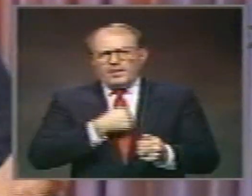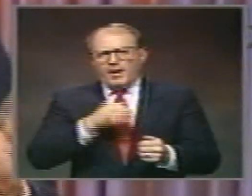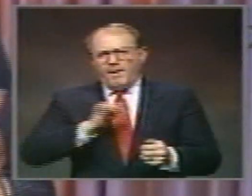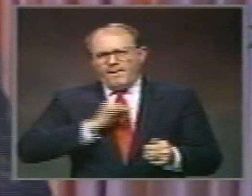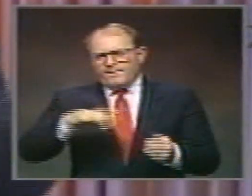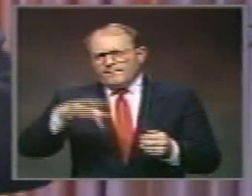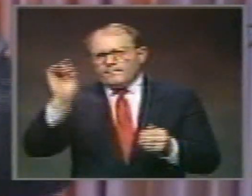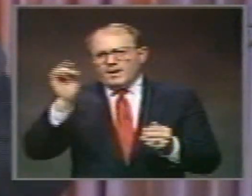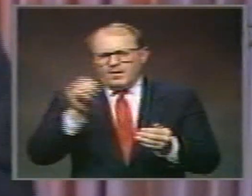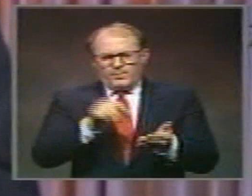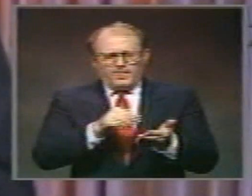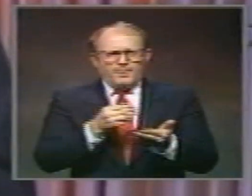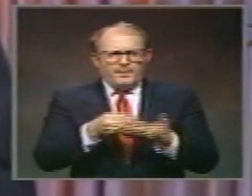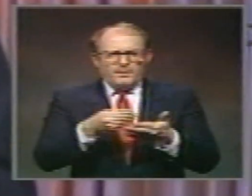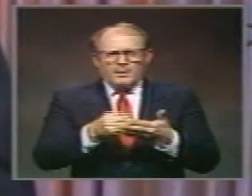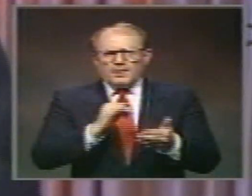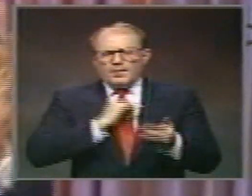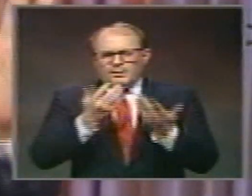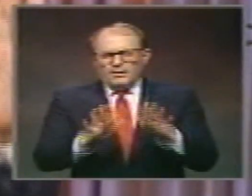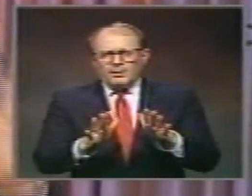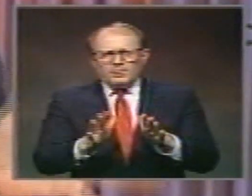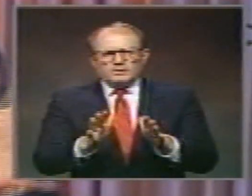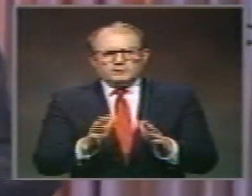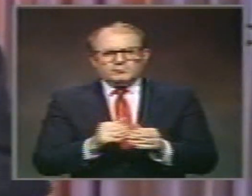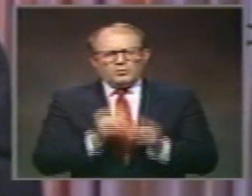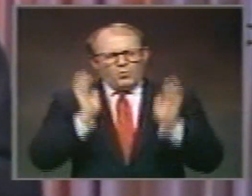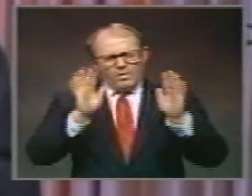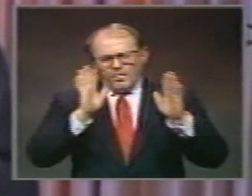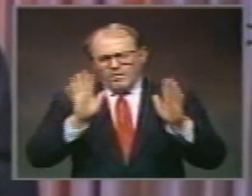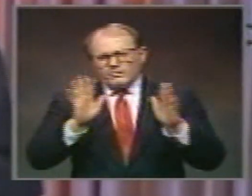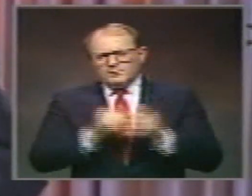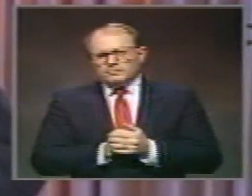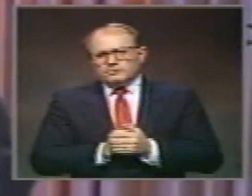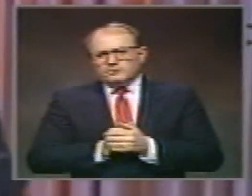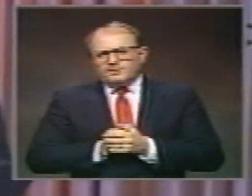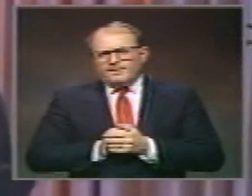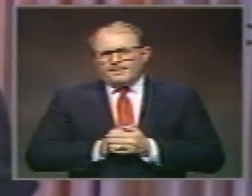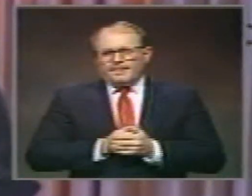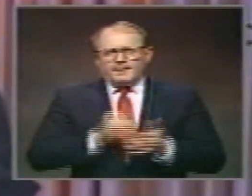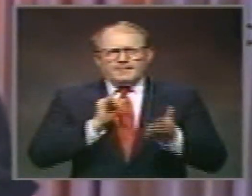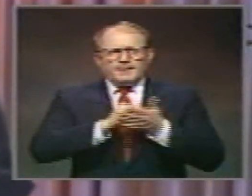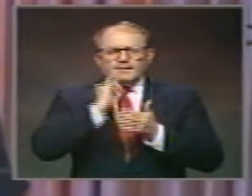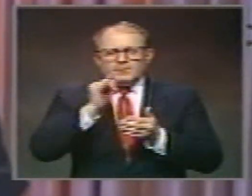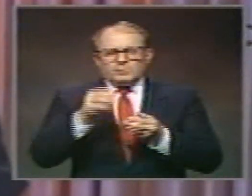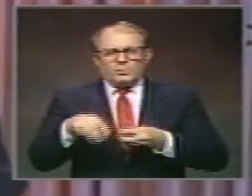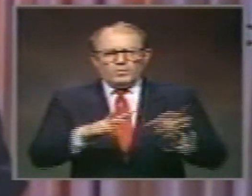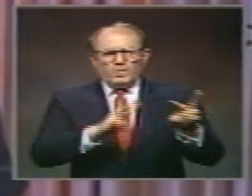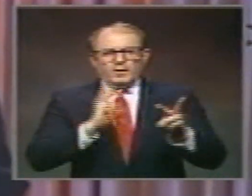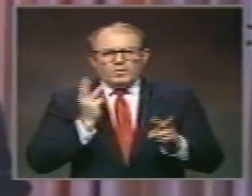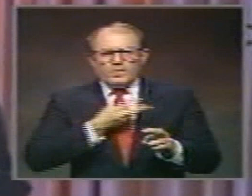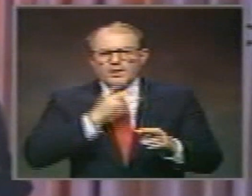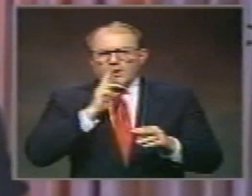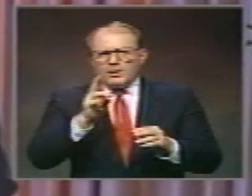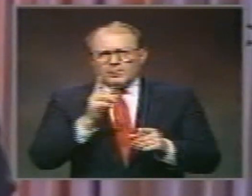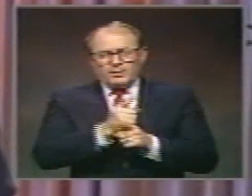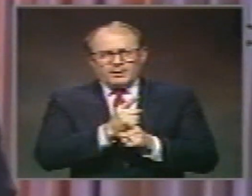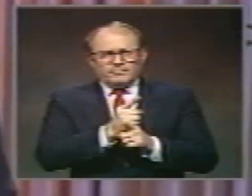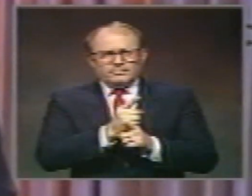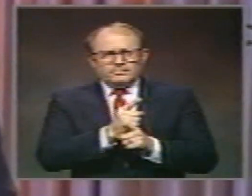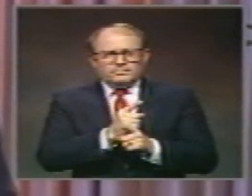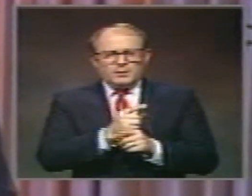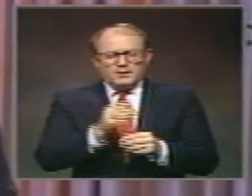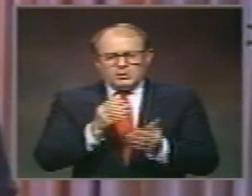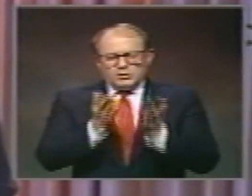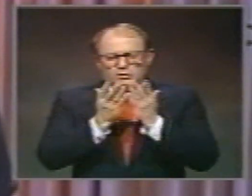have found the money I lost." Great news. Isn't that the way it is? Lost.